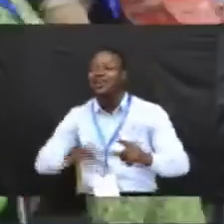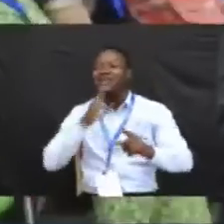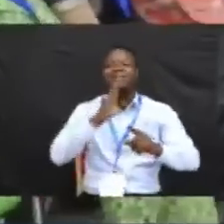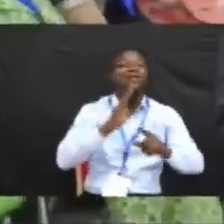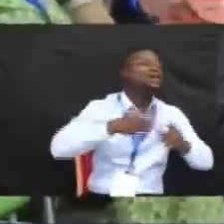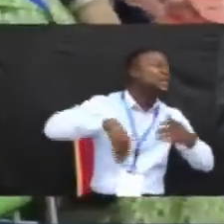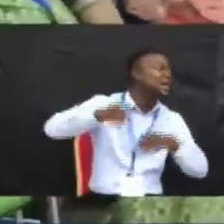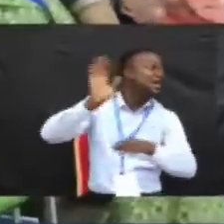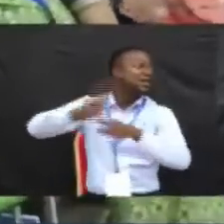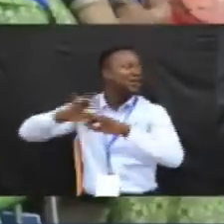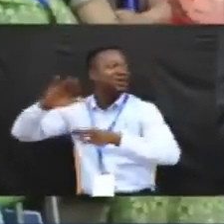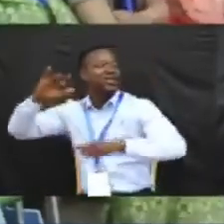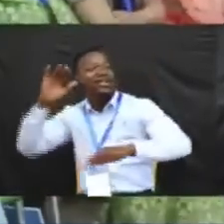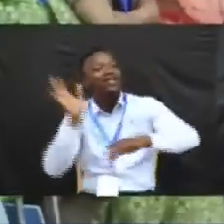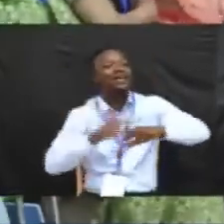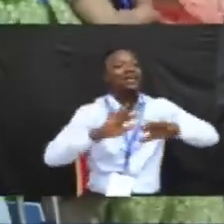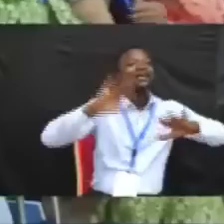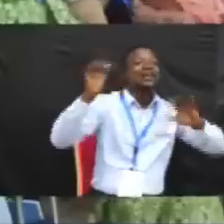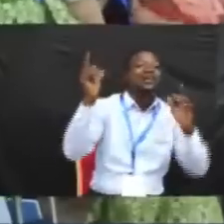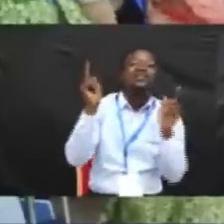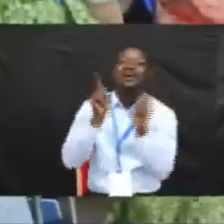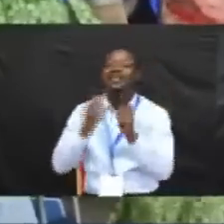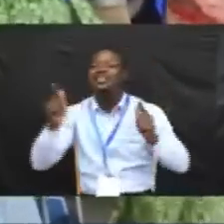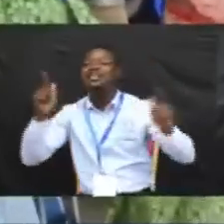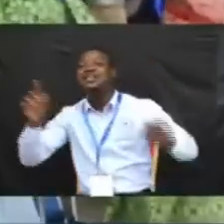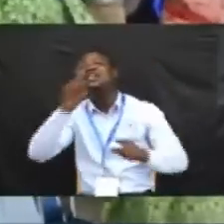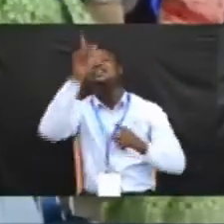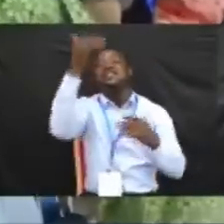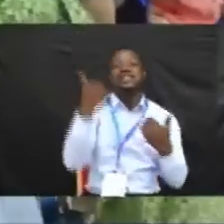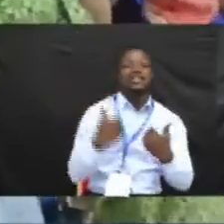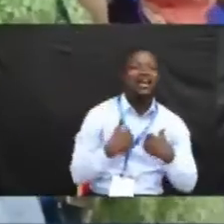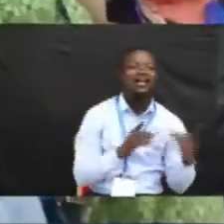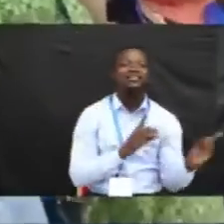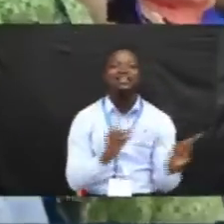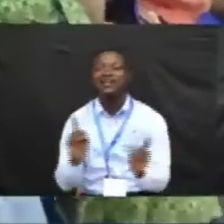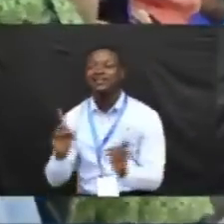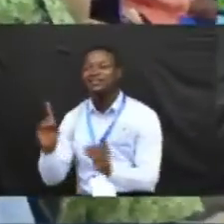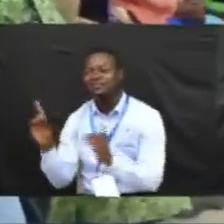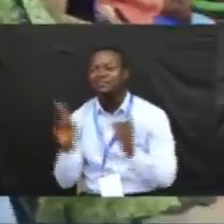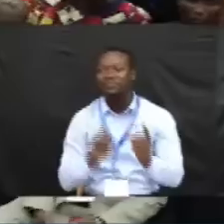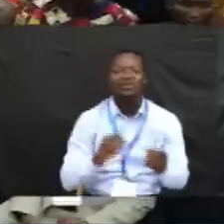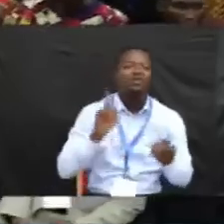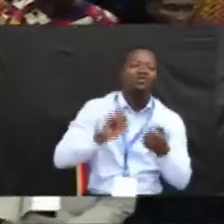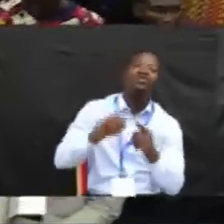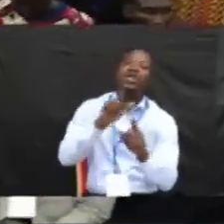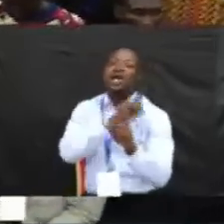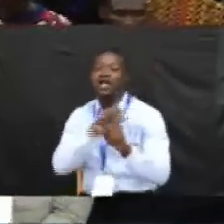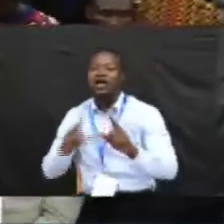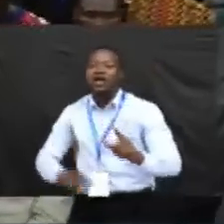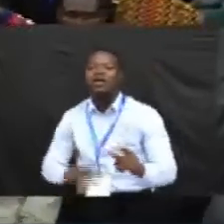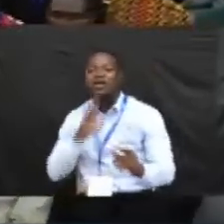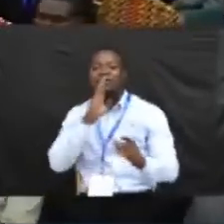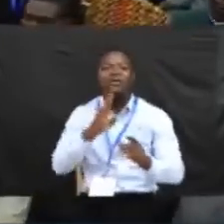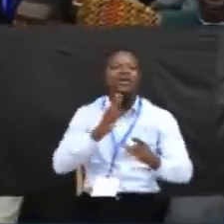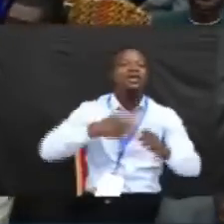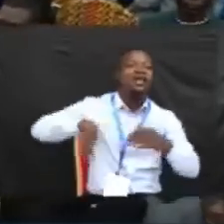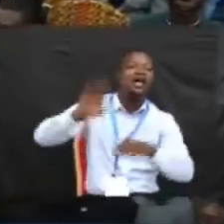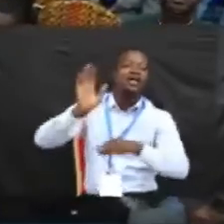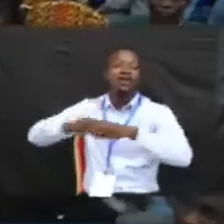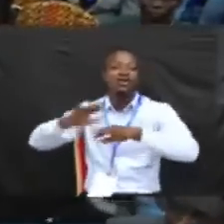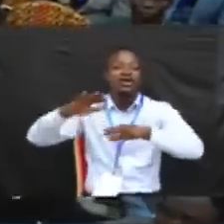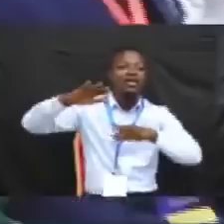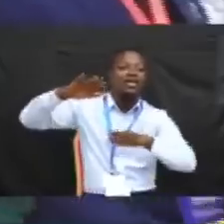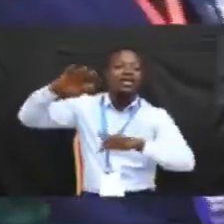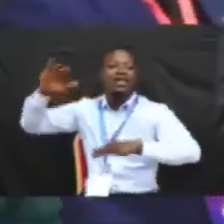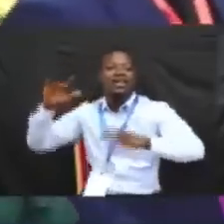Lord. Give the glory glory. Great things be unto the Lord. Unto the Lord. Give